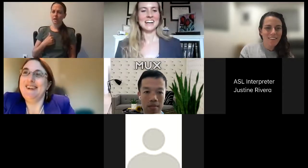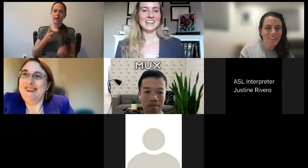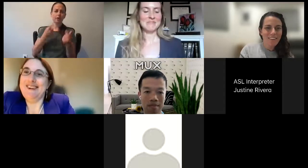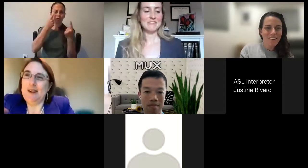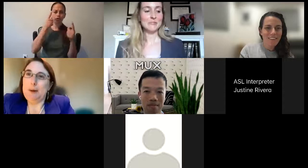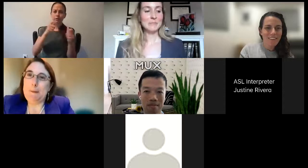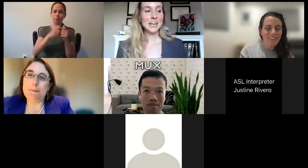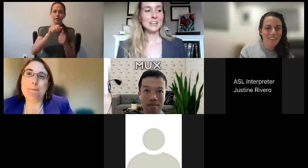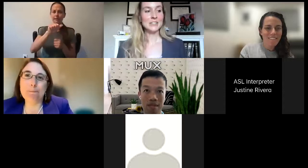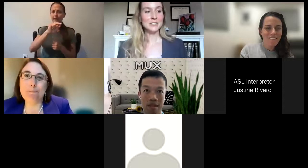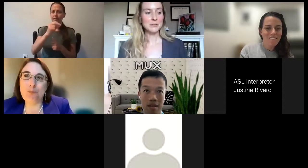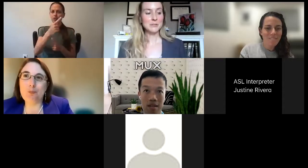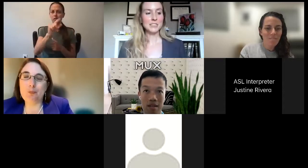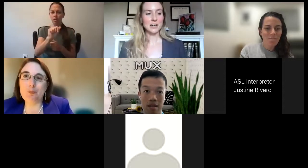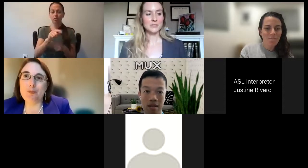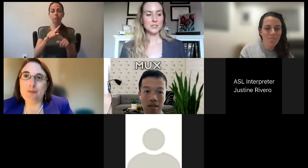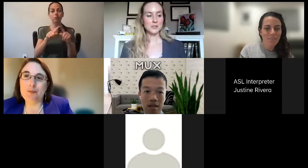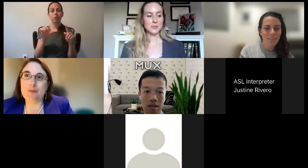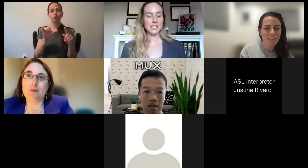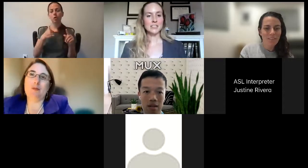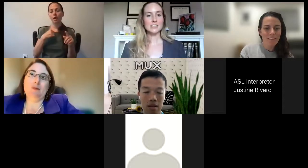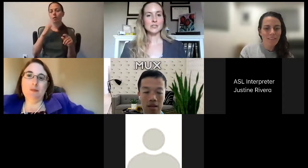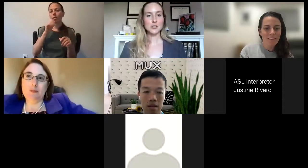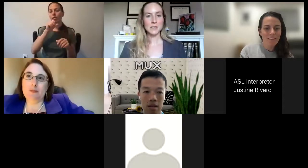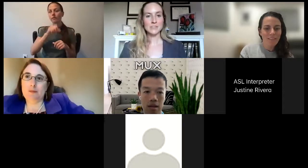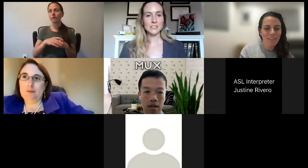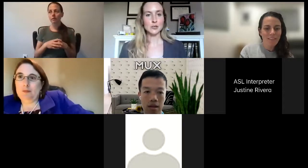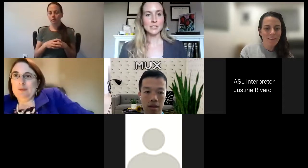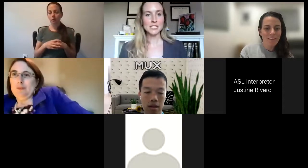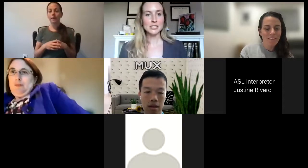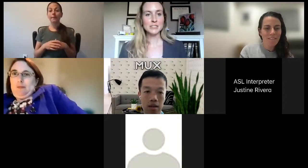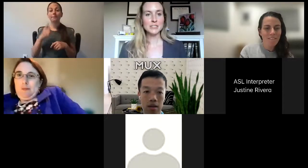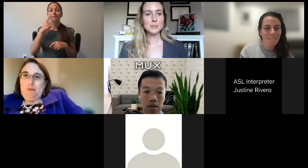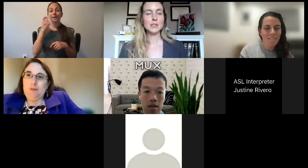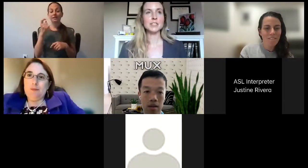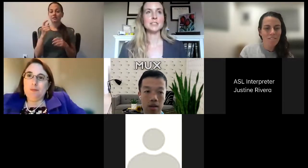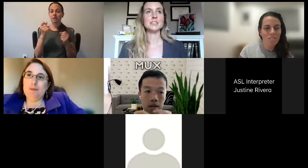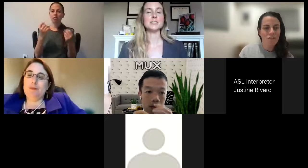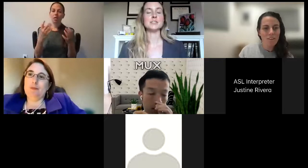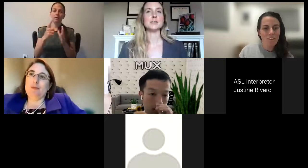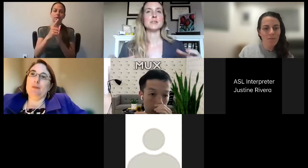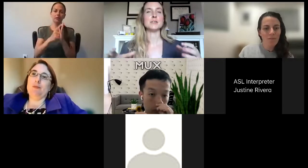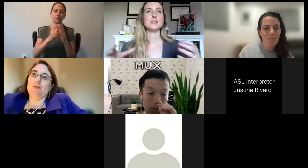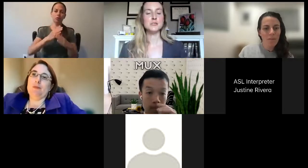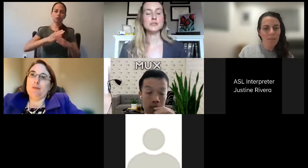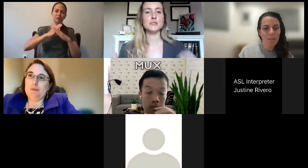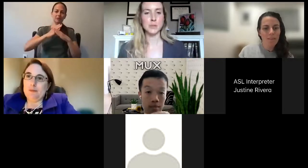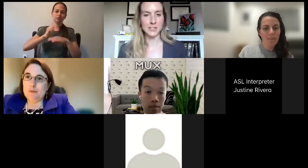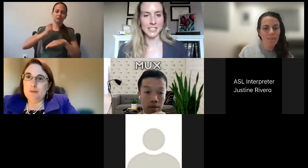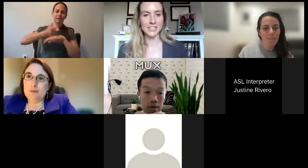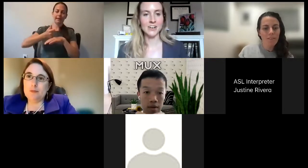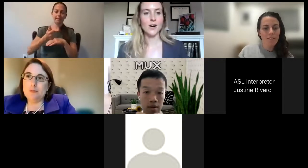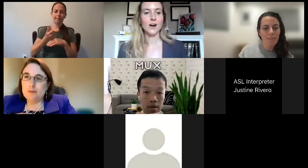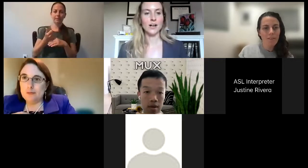said. For me, I also would love to, because so many of the legal protections put this